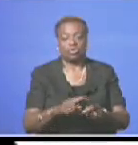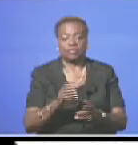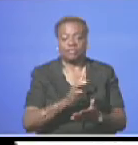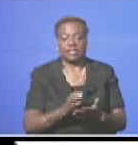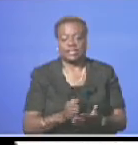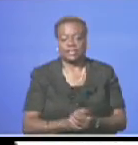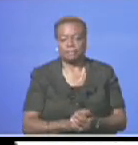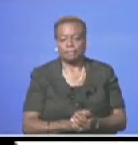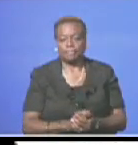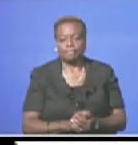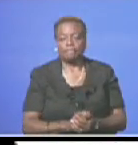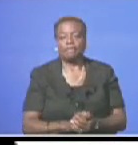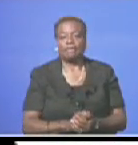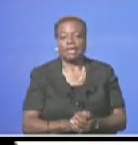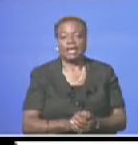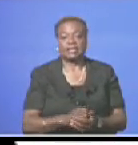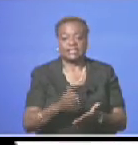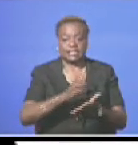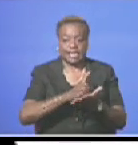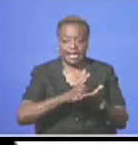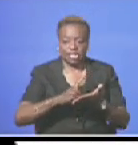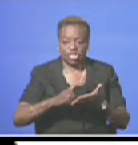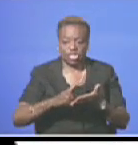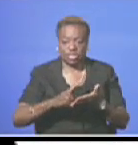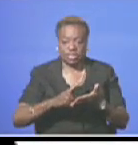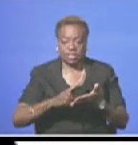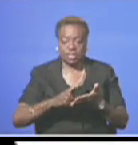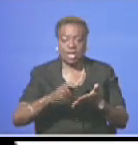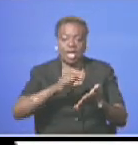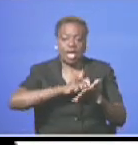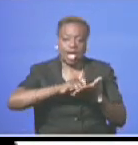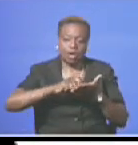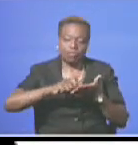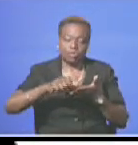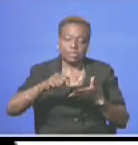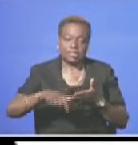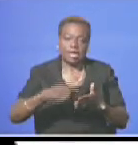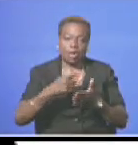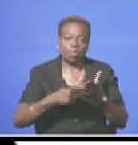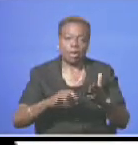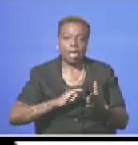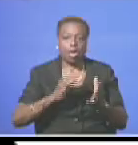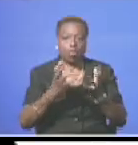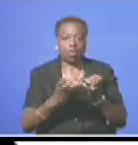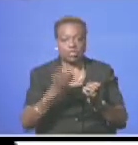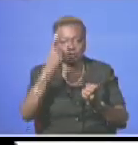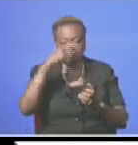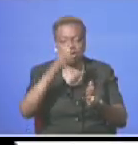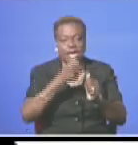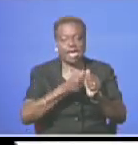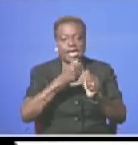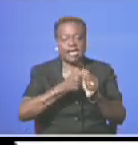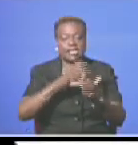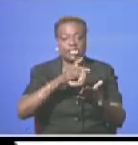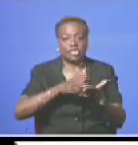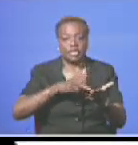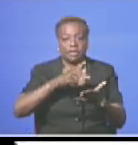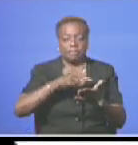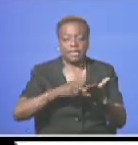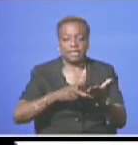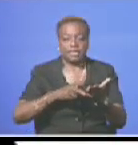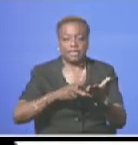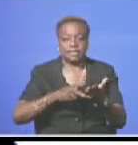I've done some sketching. I wrote down what I wanted from each piece as far as the fabric of hope and the lace